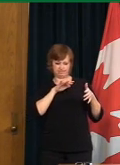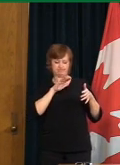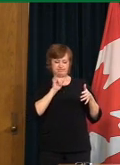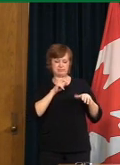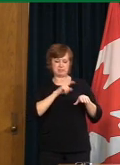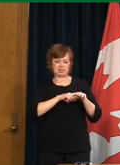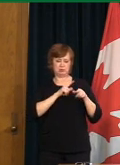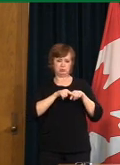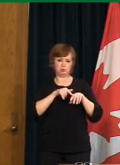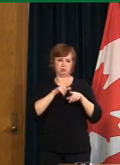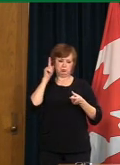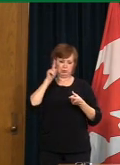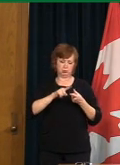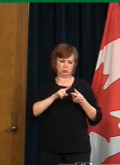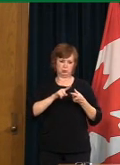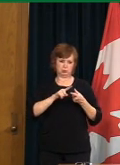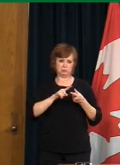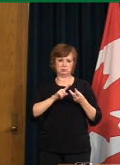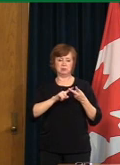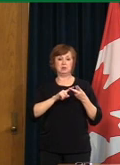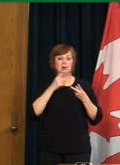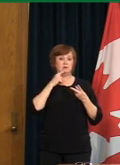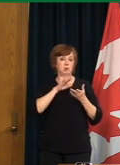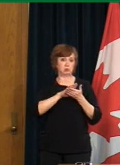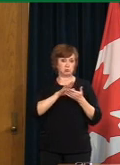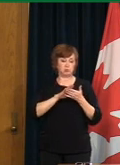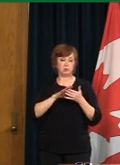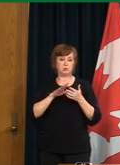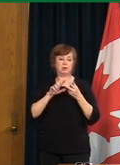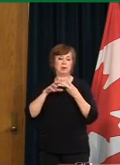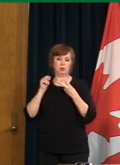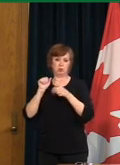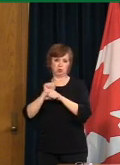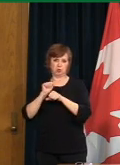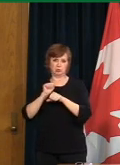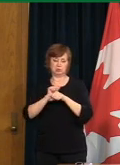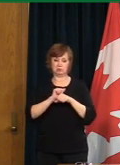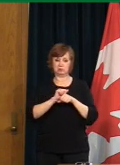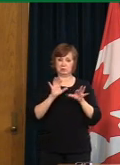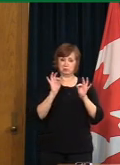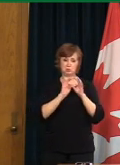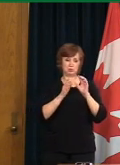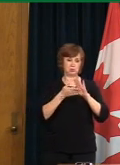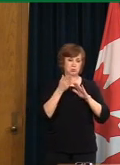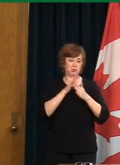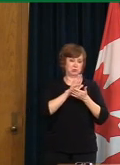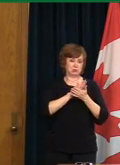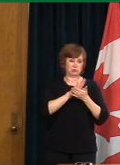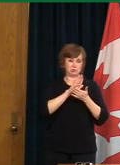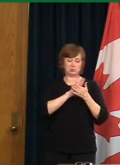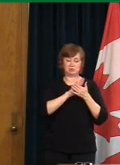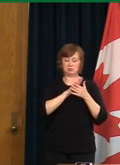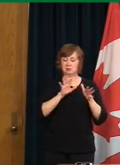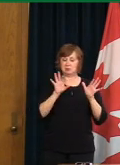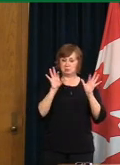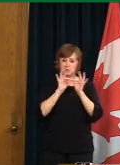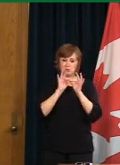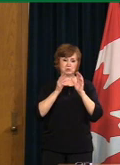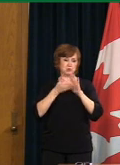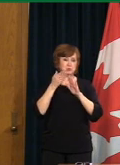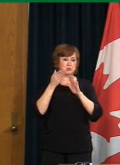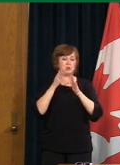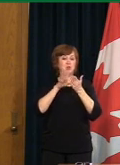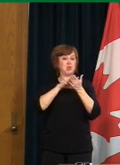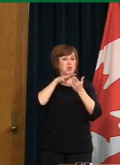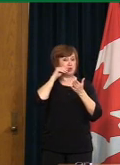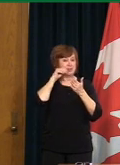secondary effects for schools and workplaces. In many cases, school is so important to have in-class learning, and many of the workplaces are